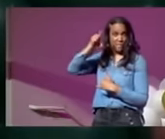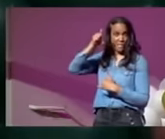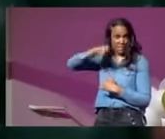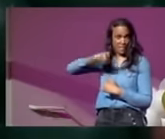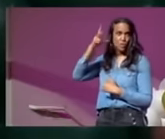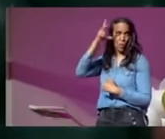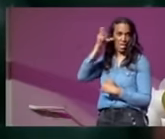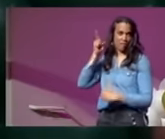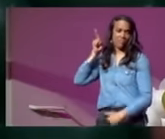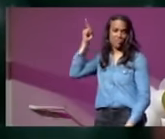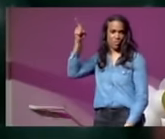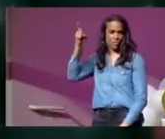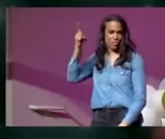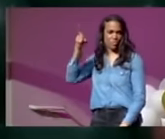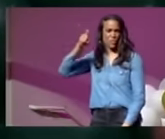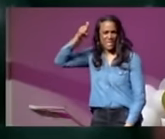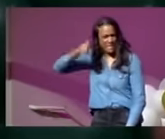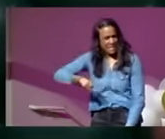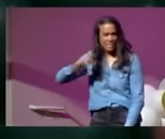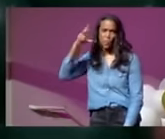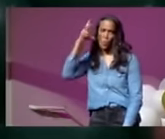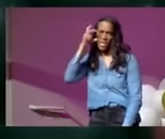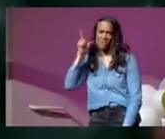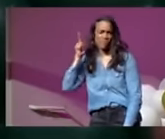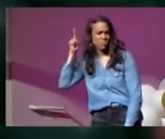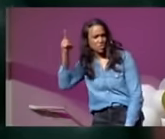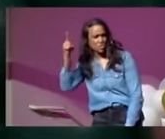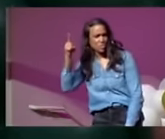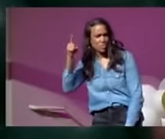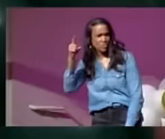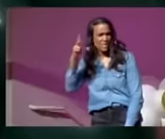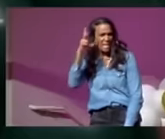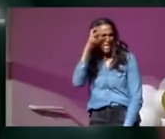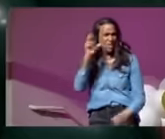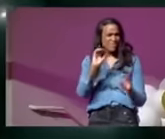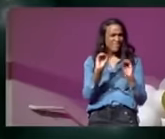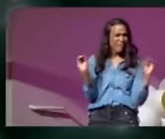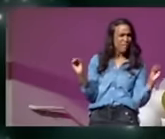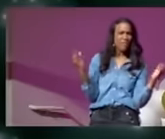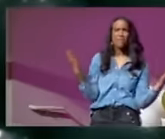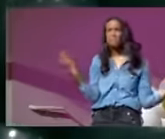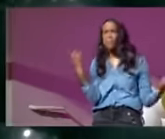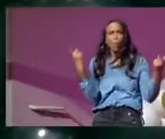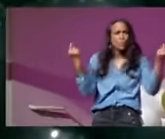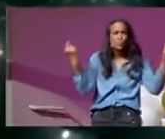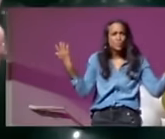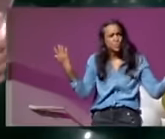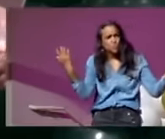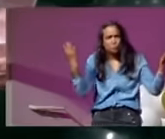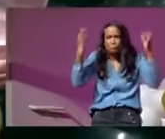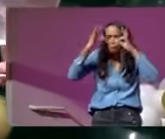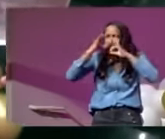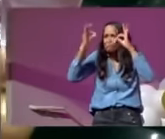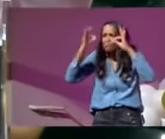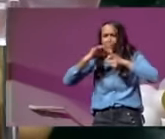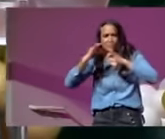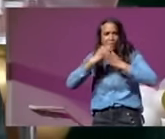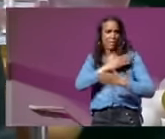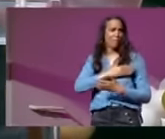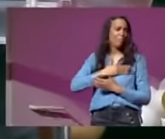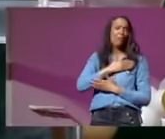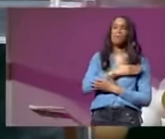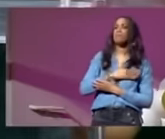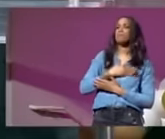you. We need to hear from you. If we don't hear from you, God, what shall we do? So